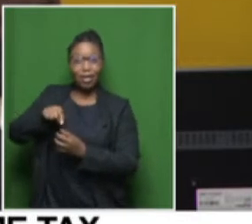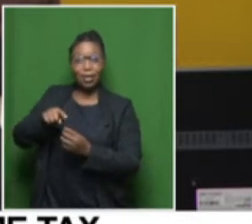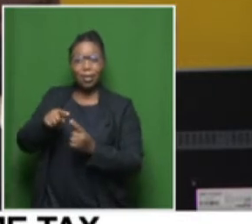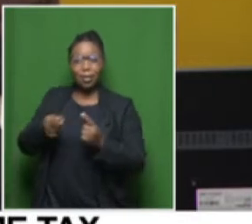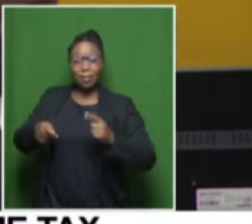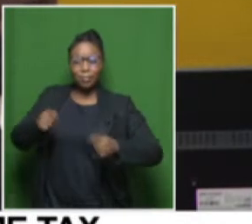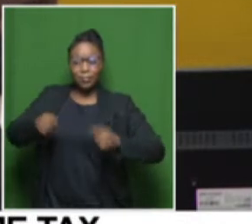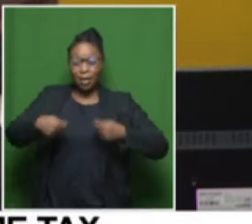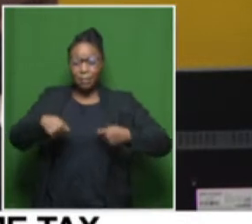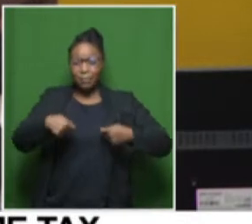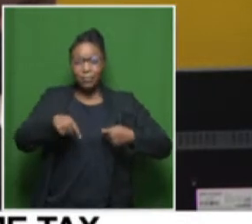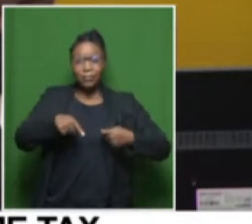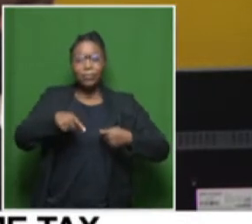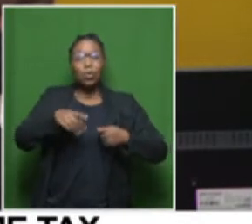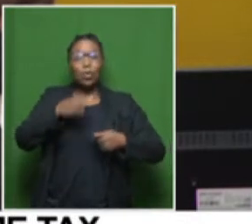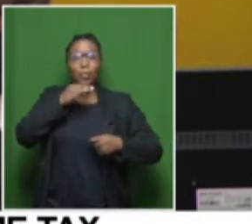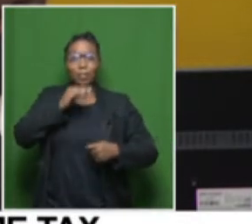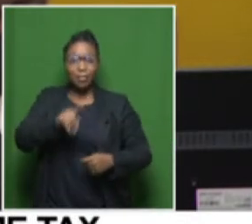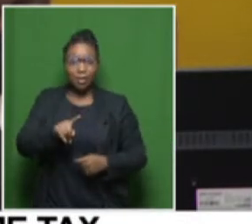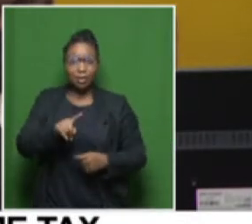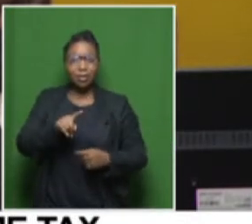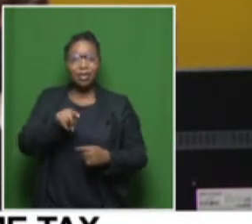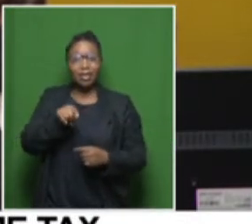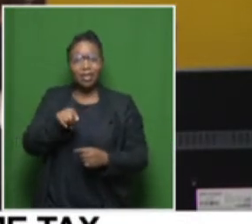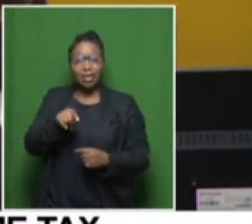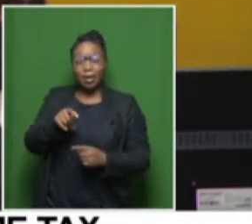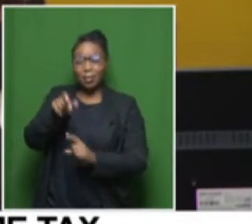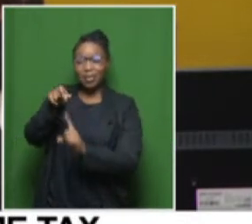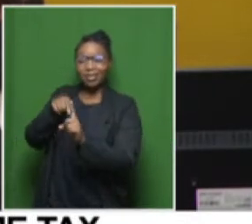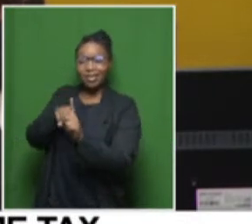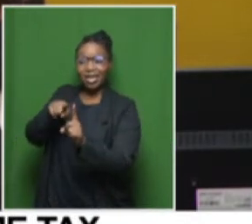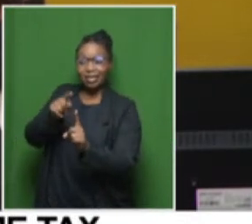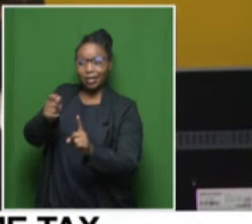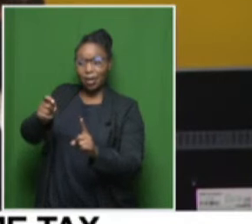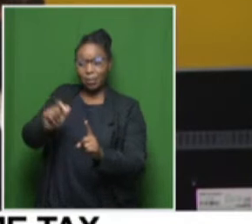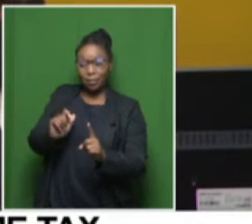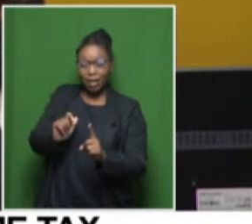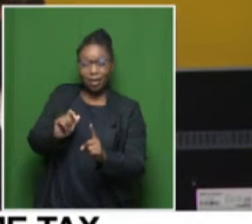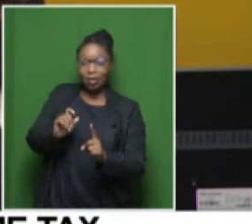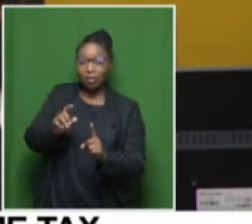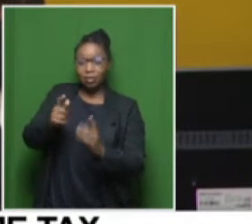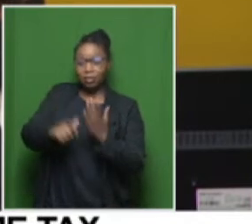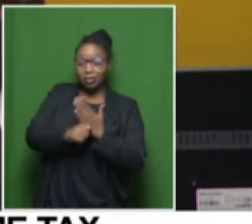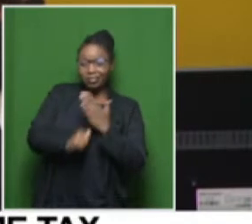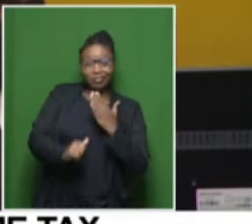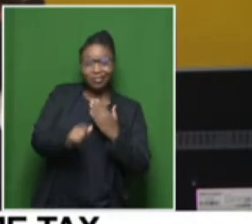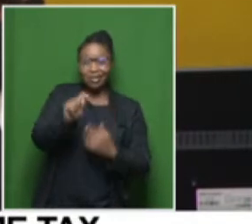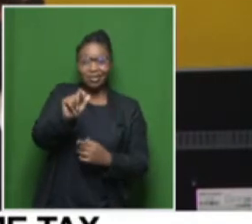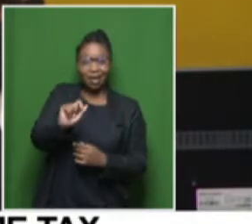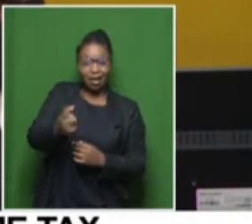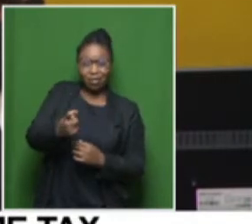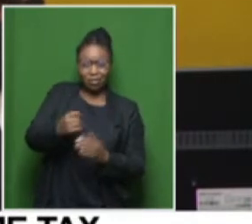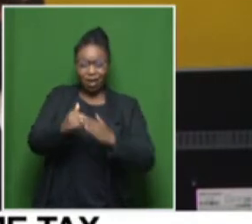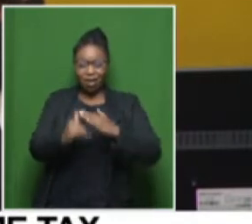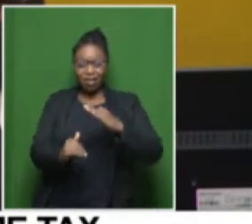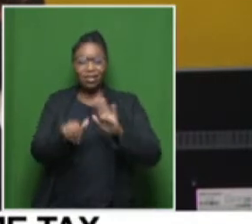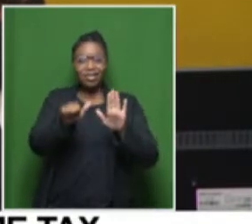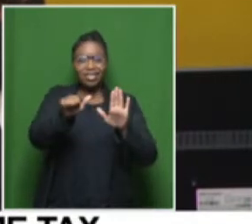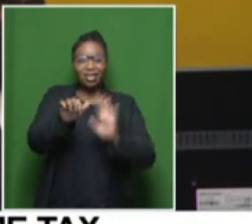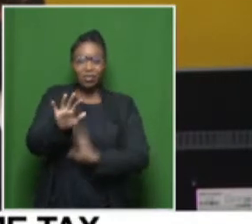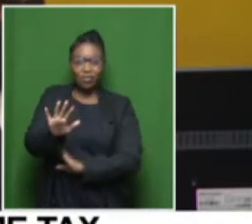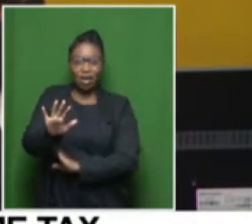the annual tax-free threshold for a person under the age of 65 will increase from